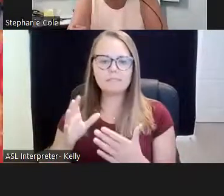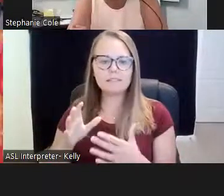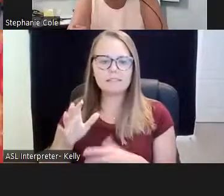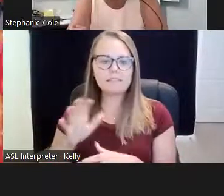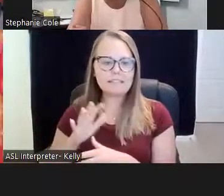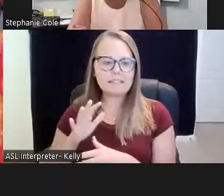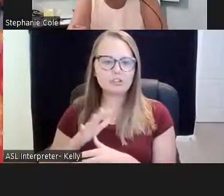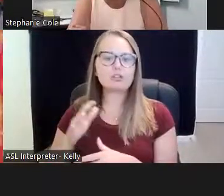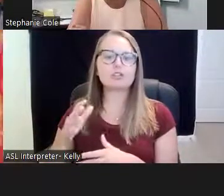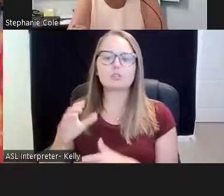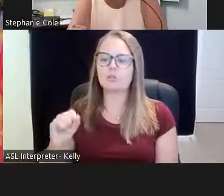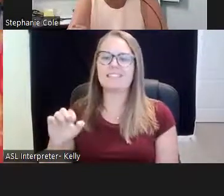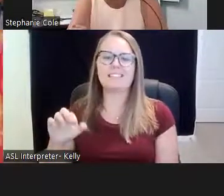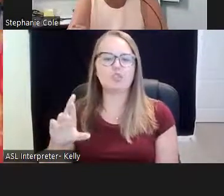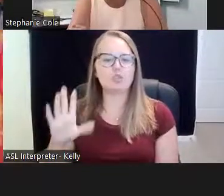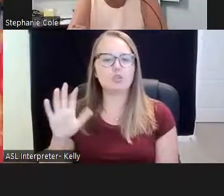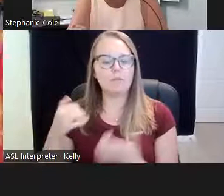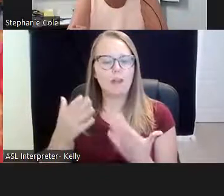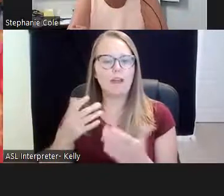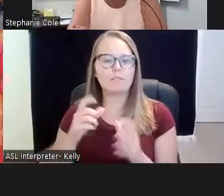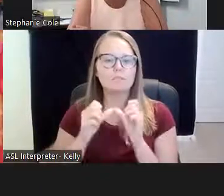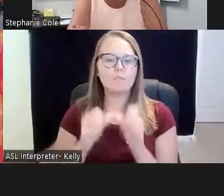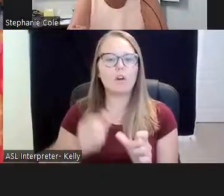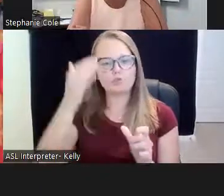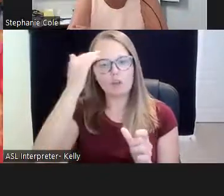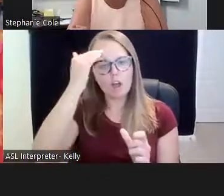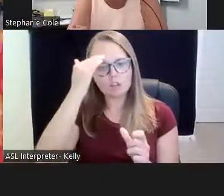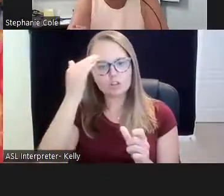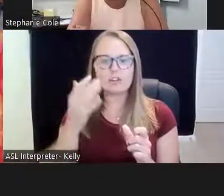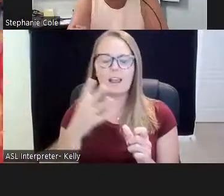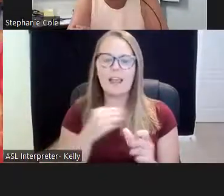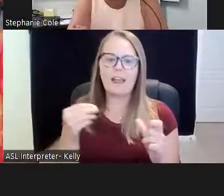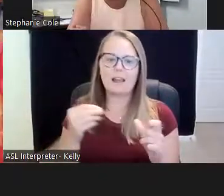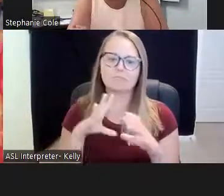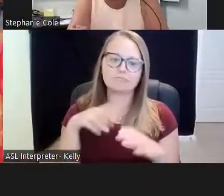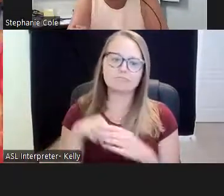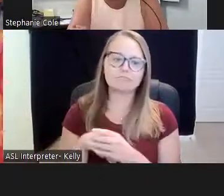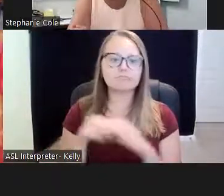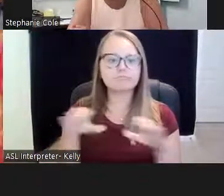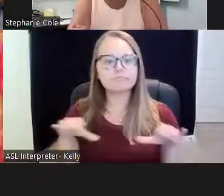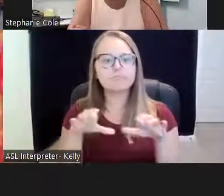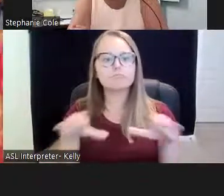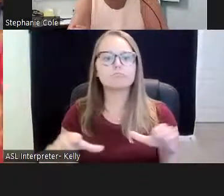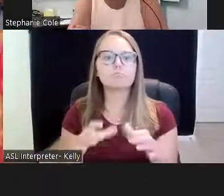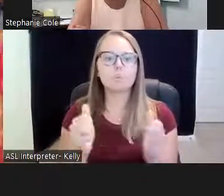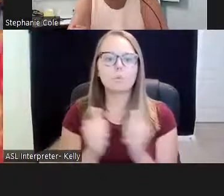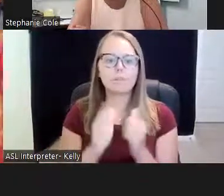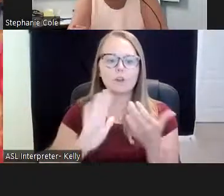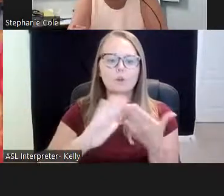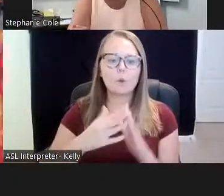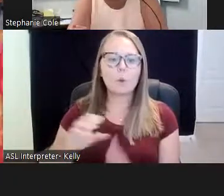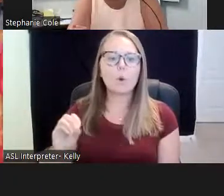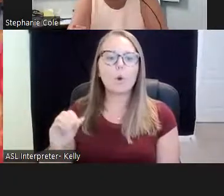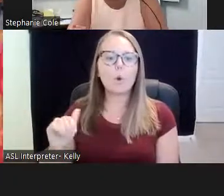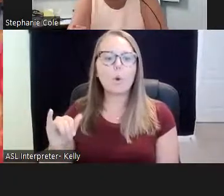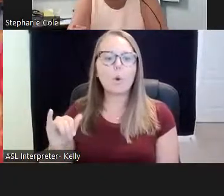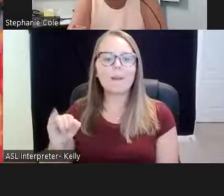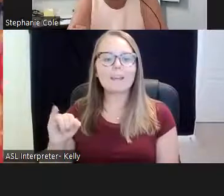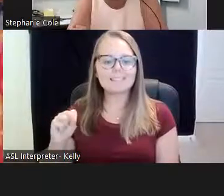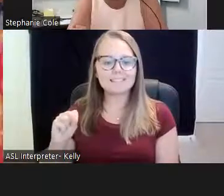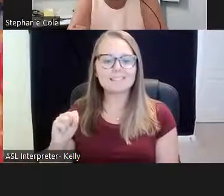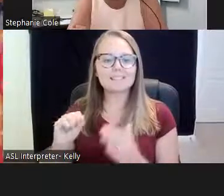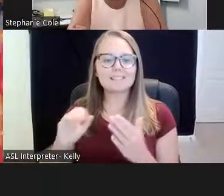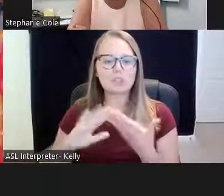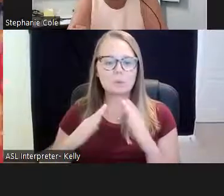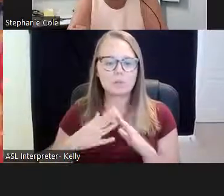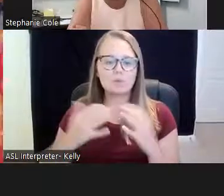of knowledge in a meaningful way, and they remain active members of their local community. OASIS tutoring is currently